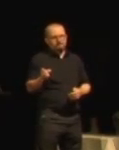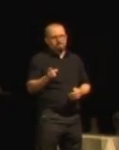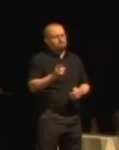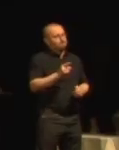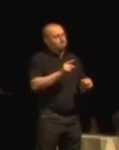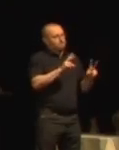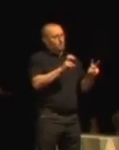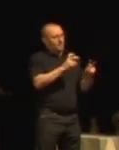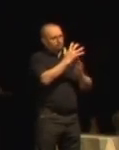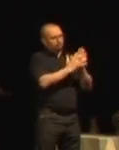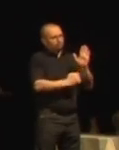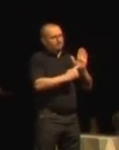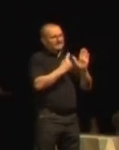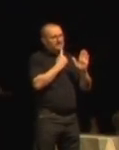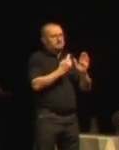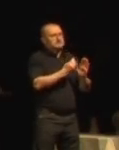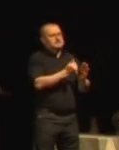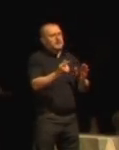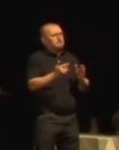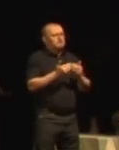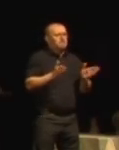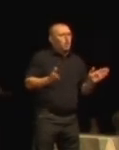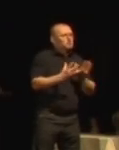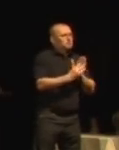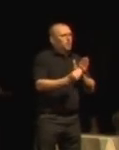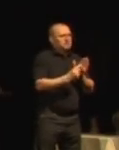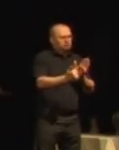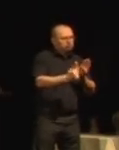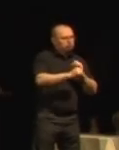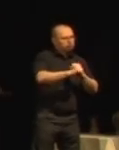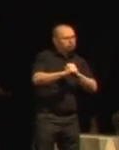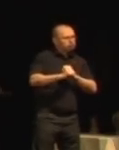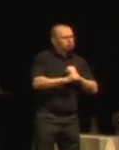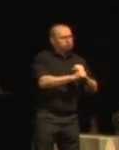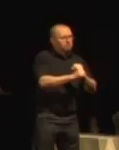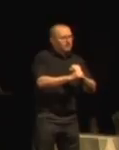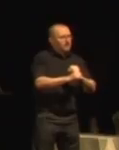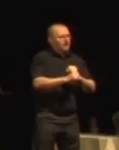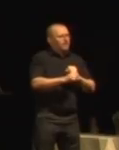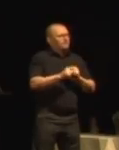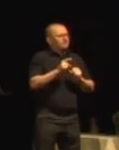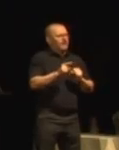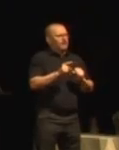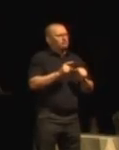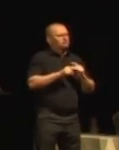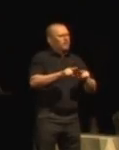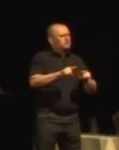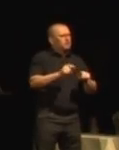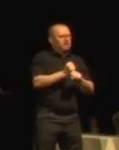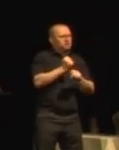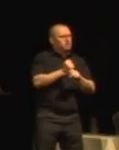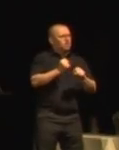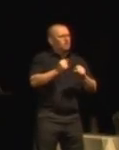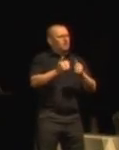though the users of open source software present in countless products and services are now as diverse as the internet itself, the open